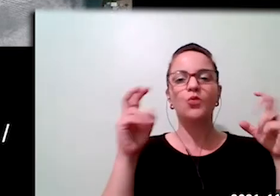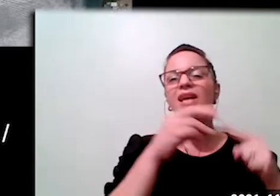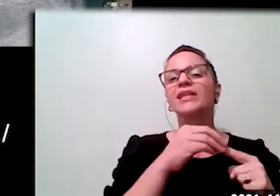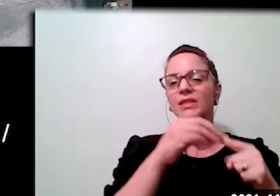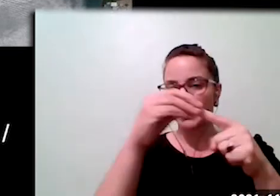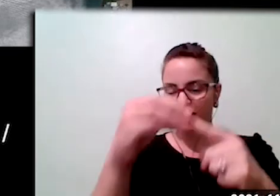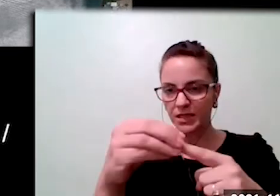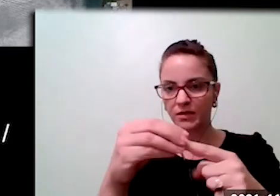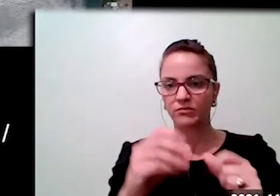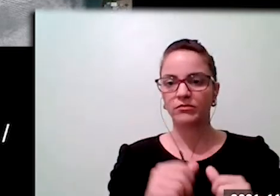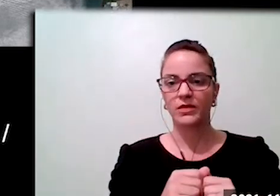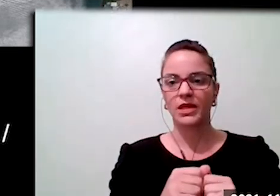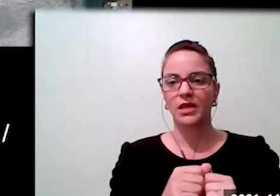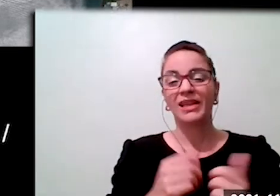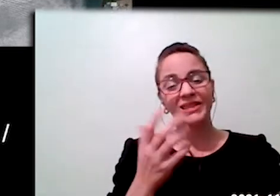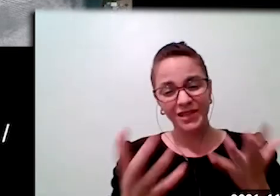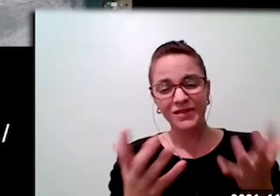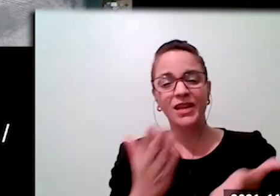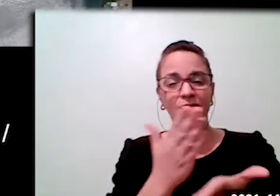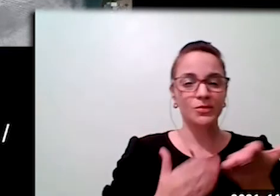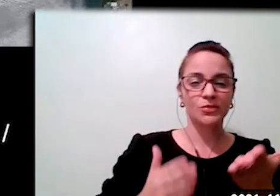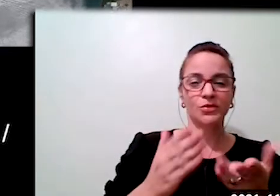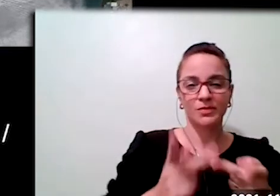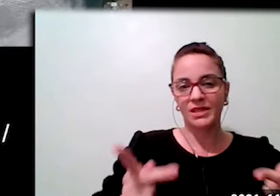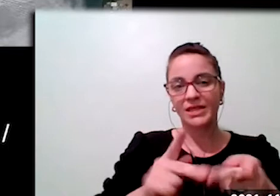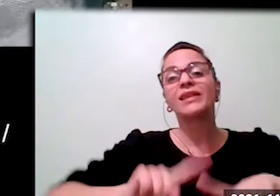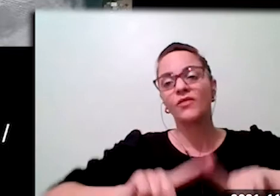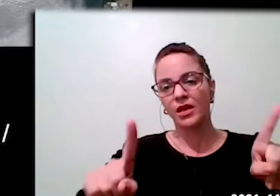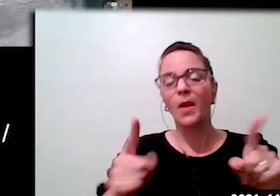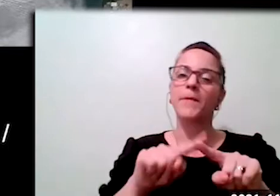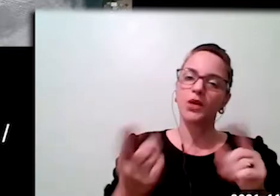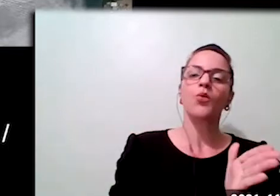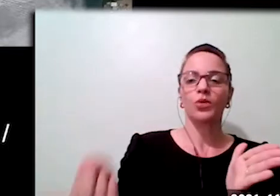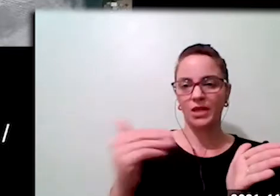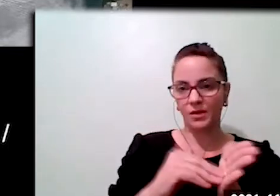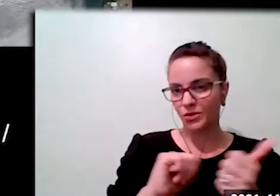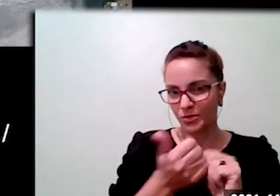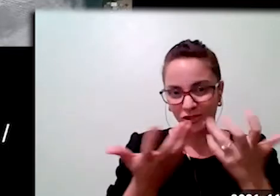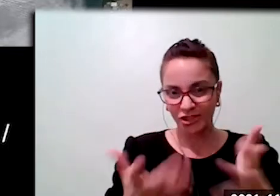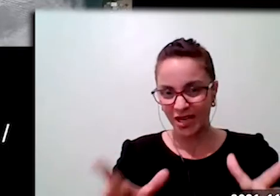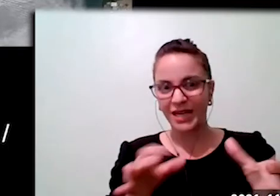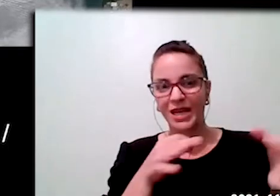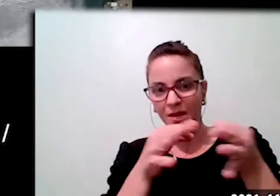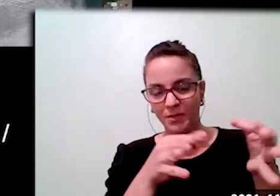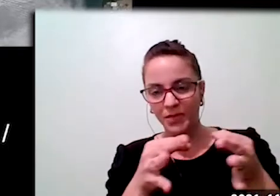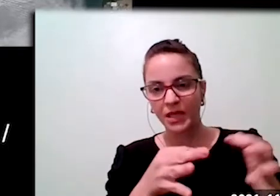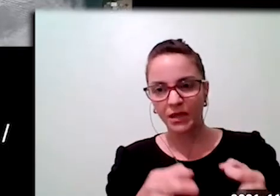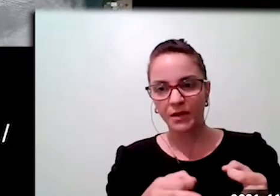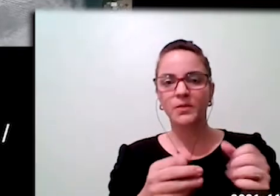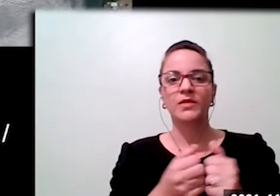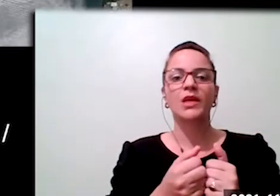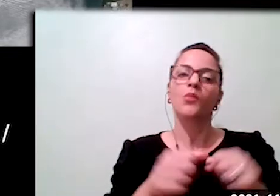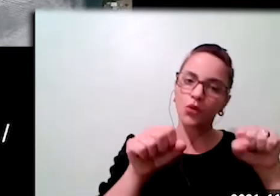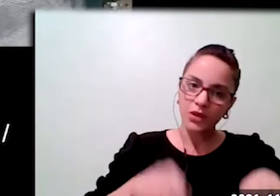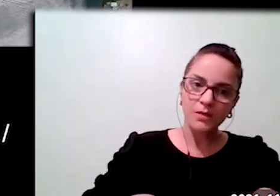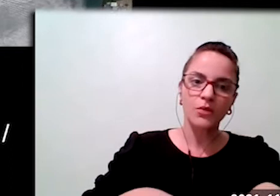to be, it's a bit different than the other one. But again, we've not only listed it again in the National Register, but we were able to